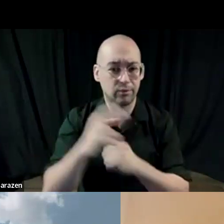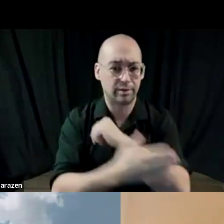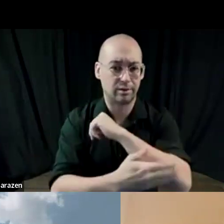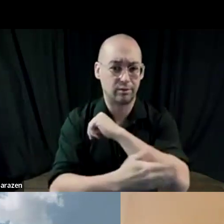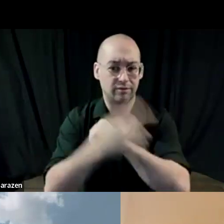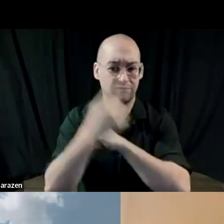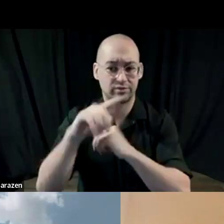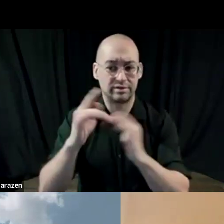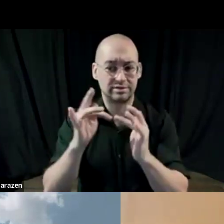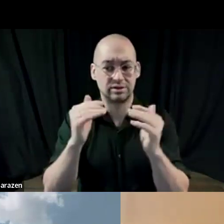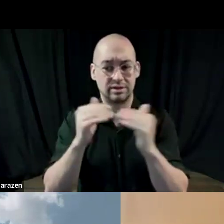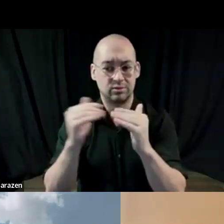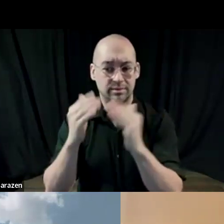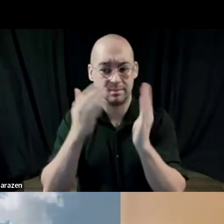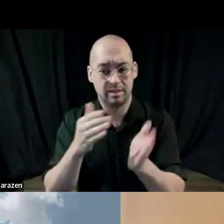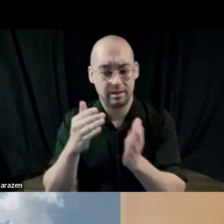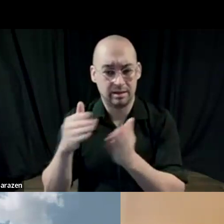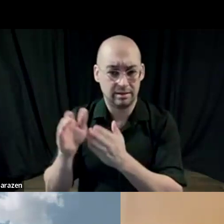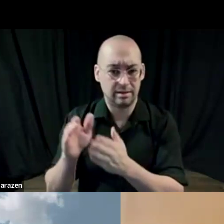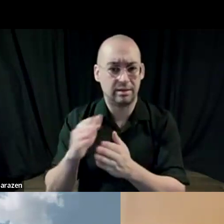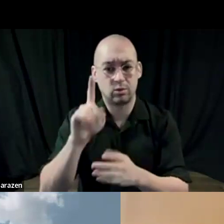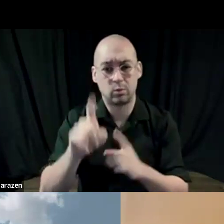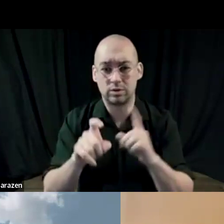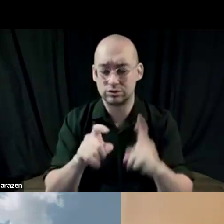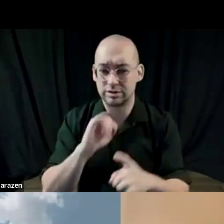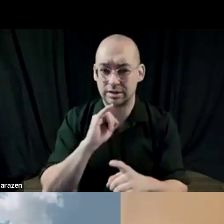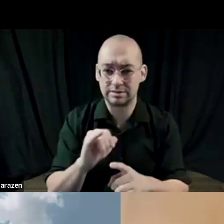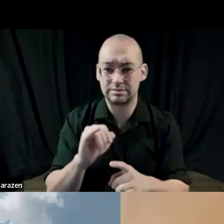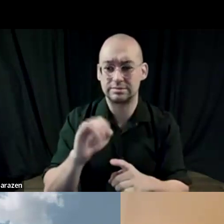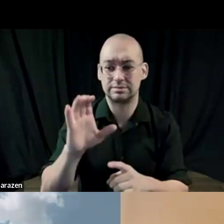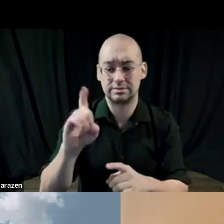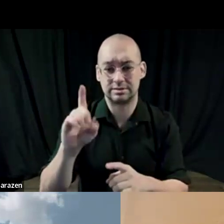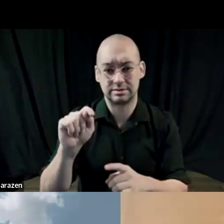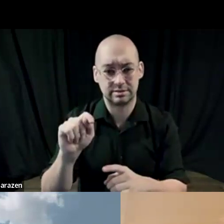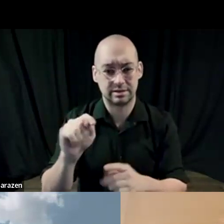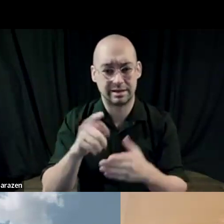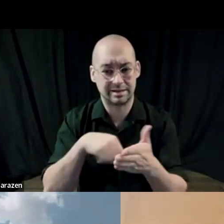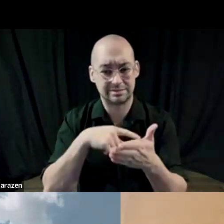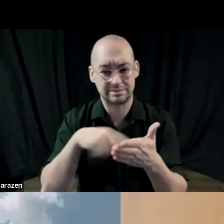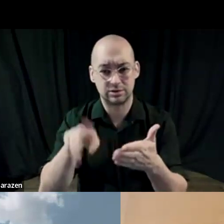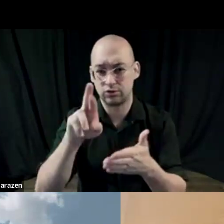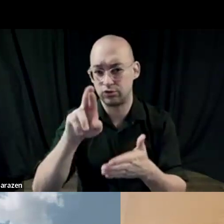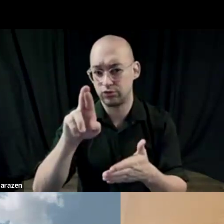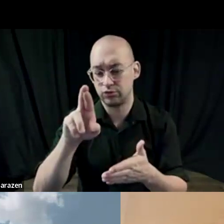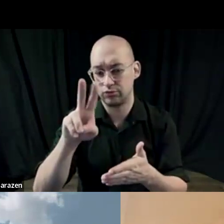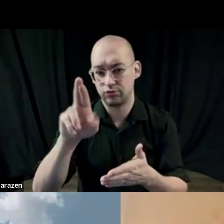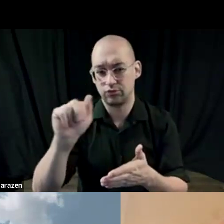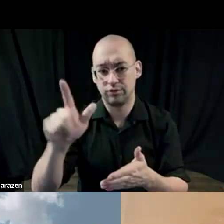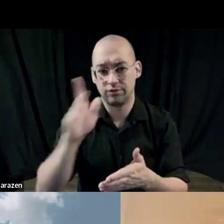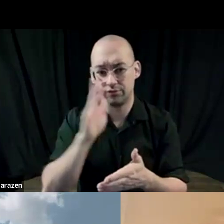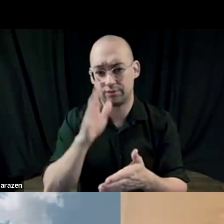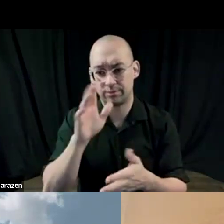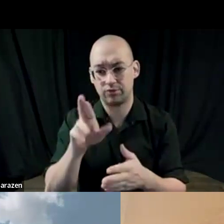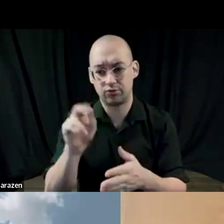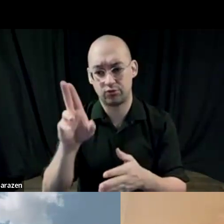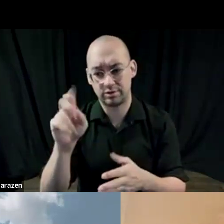equity plan. My question is, since CDT canceled the rural routes for Plumas